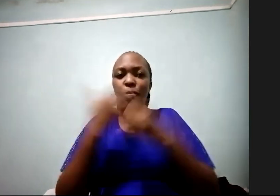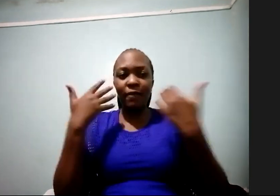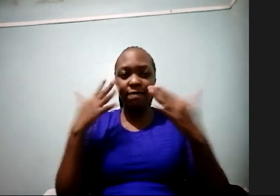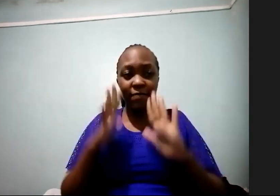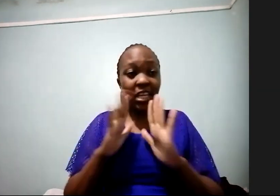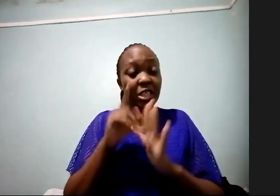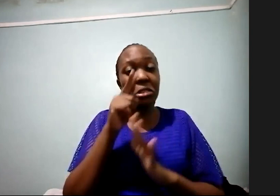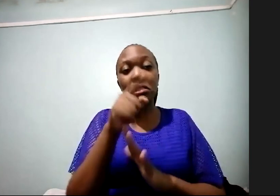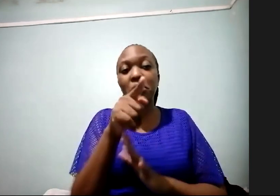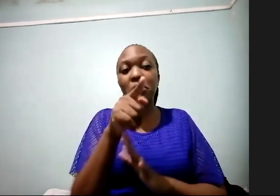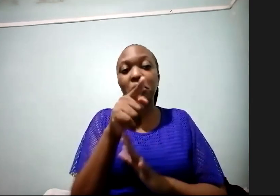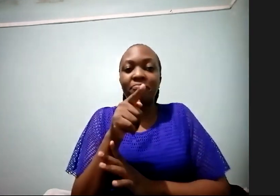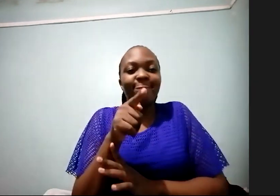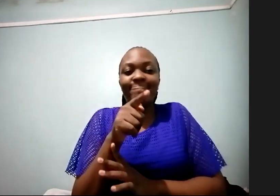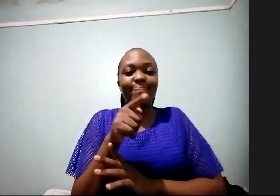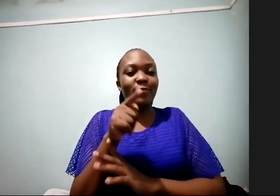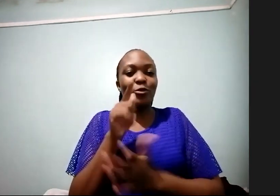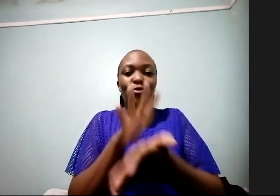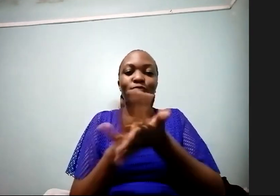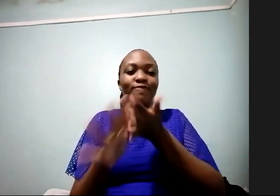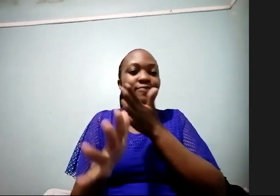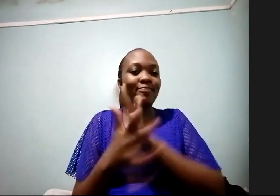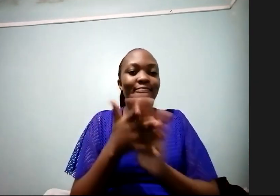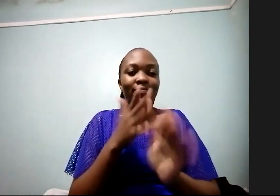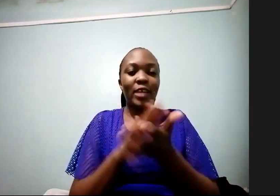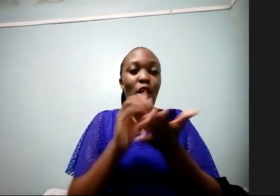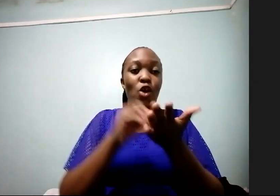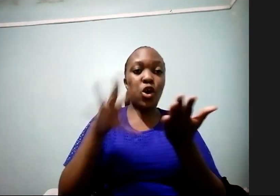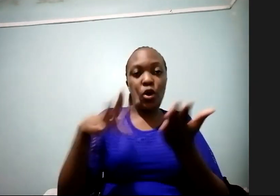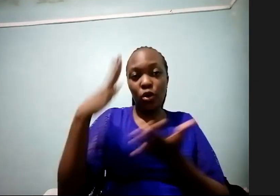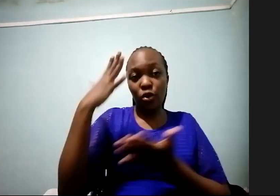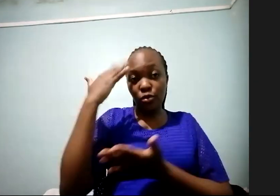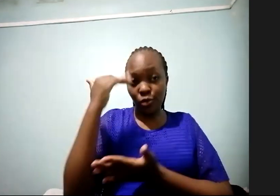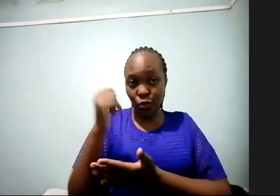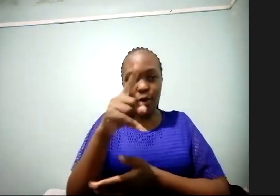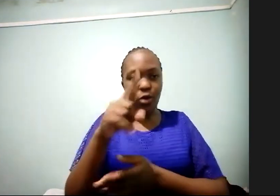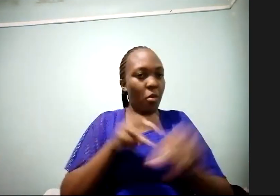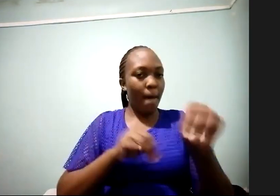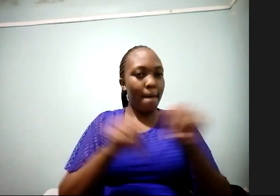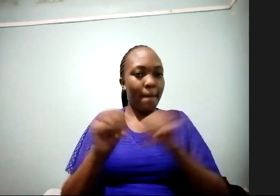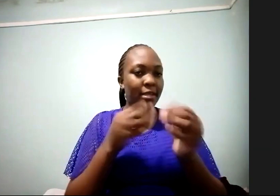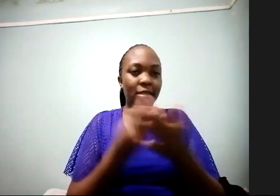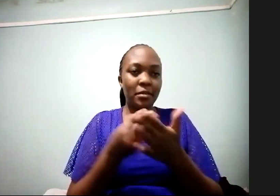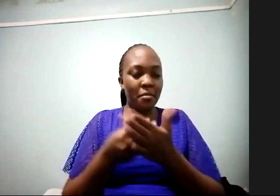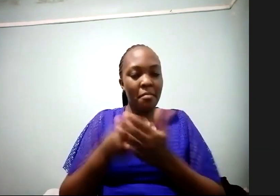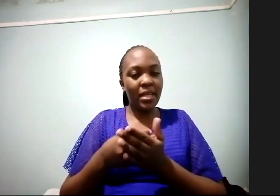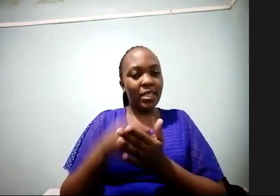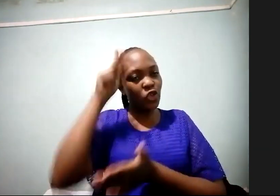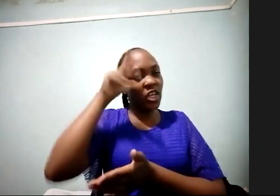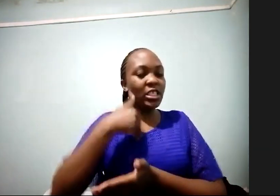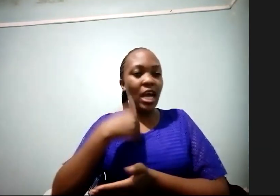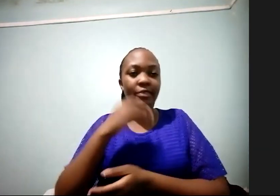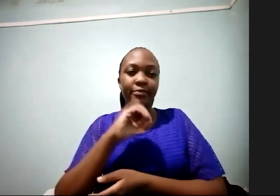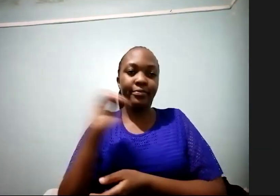there. And unfortunately, this is where we lose the point, and we end up losing in a big way.